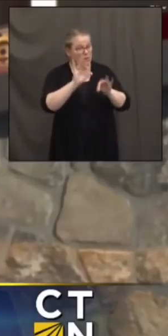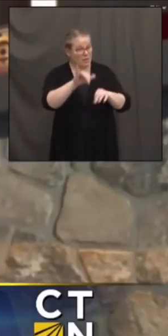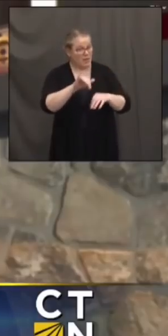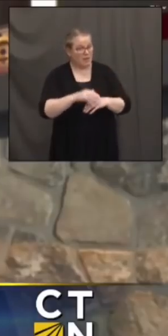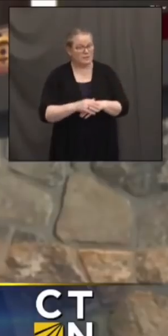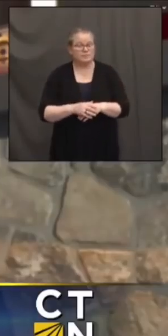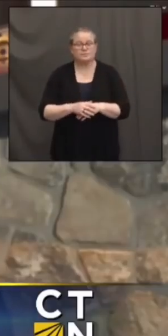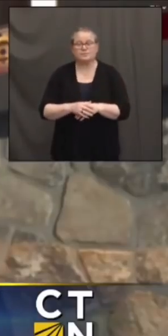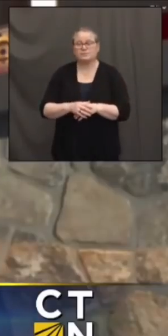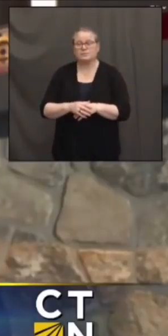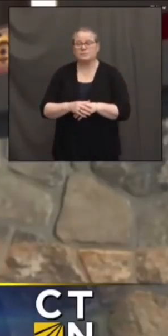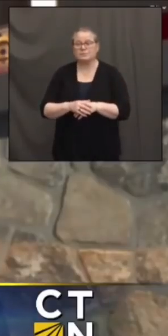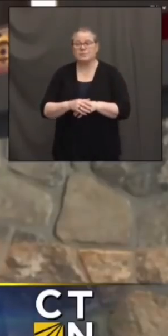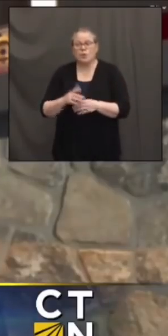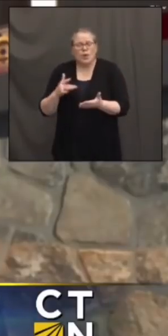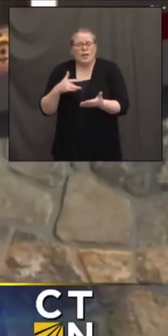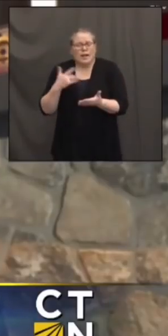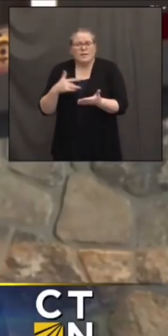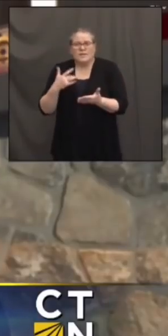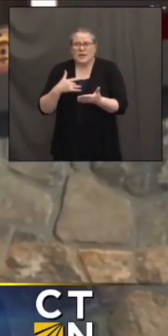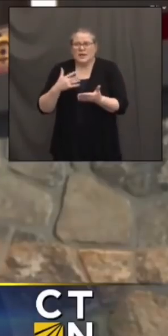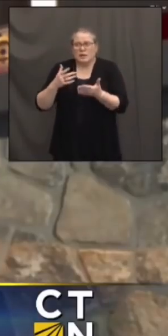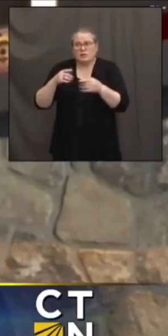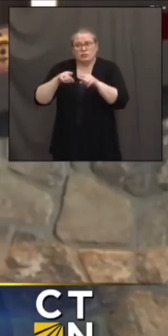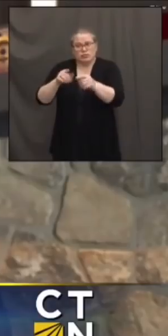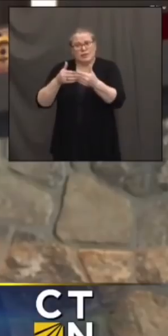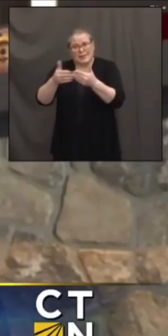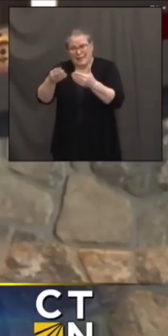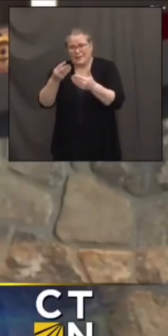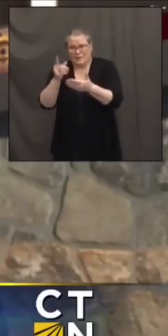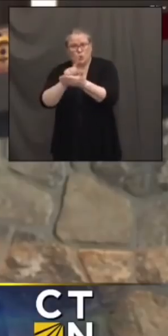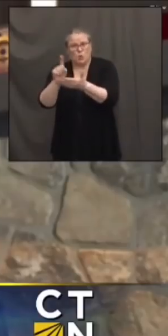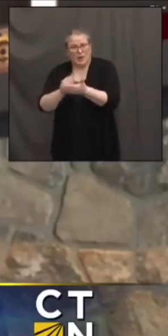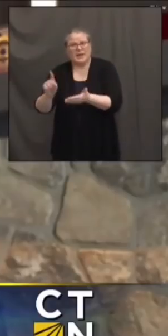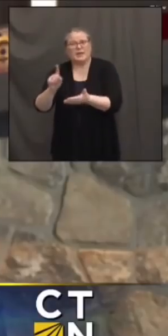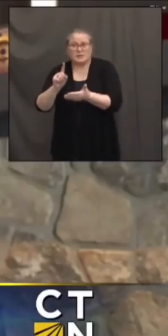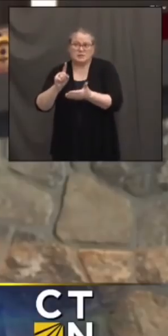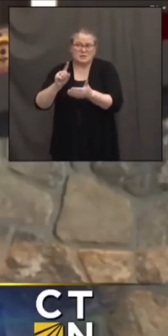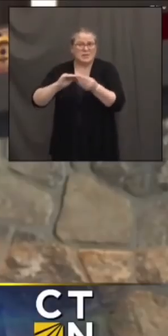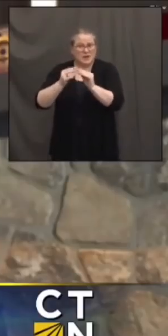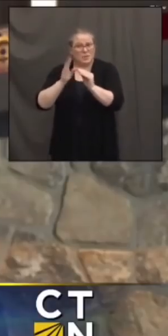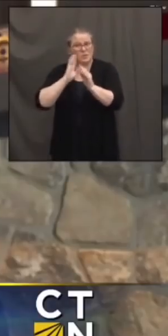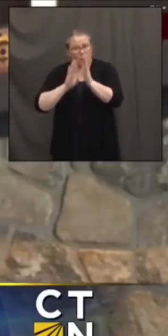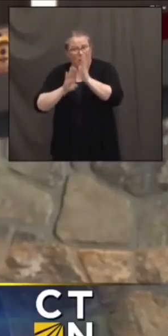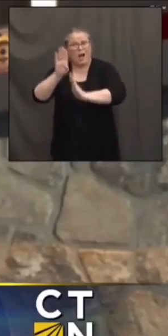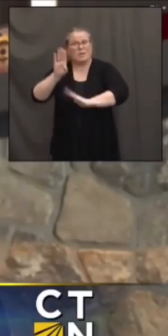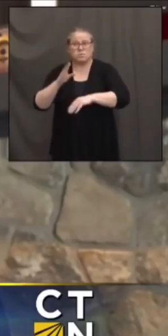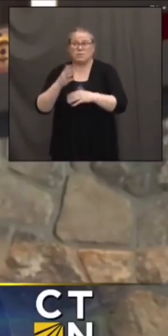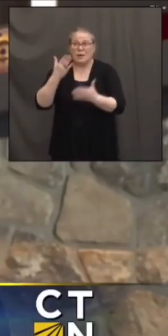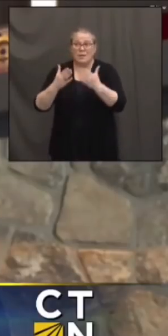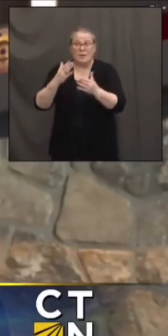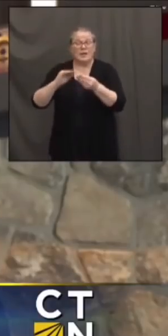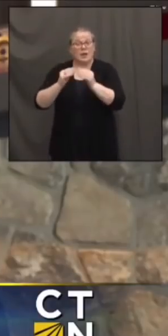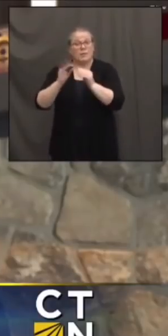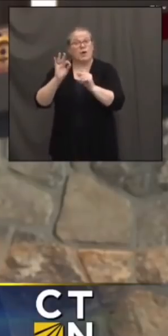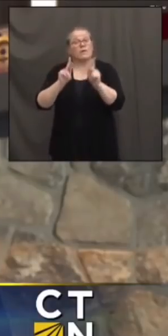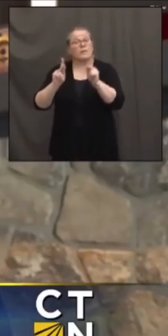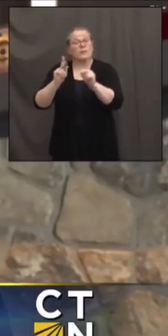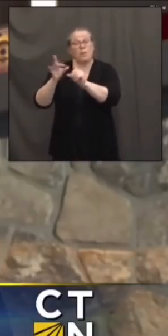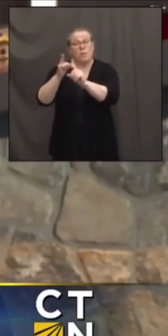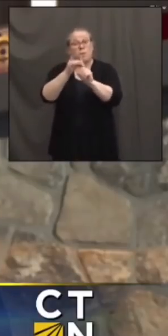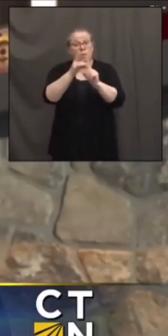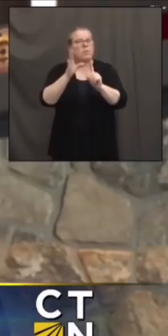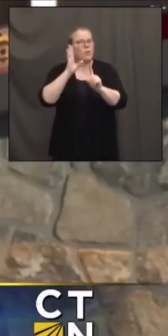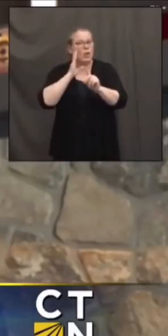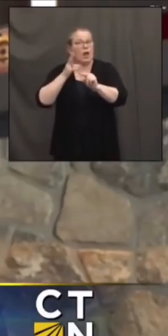going to be points in time when it doesn't look that great. We see upticks in cases, hospitalizations might bump back up. I don't think that that's necessarily the beginning